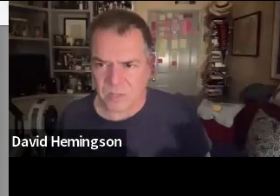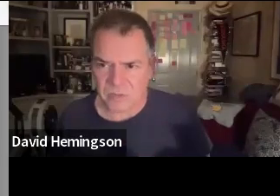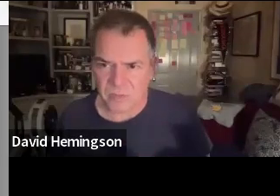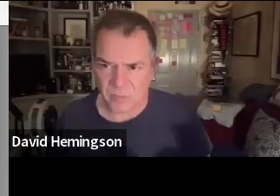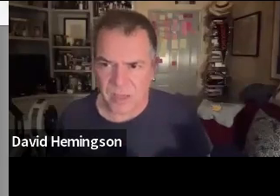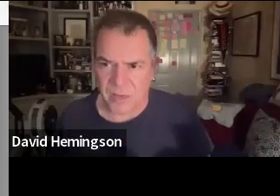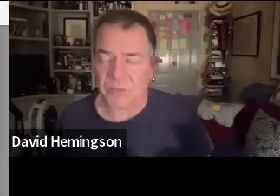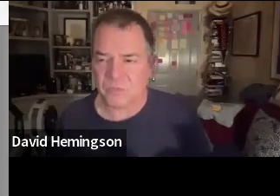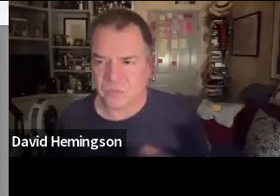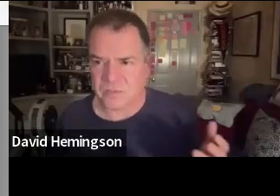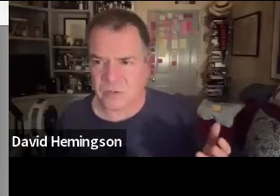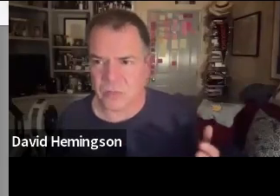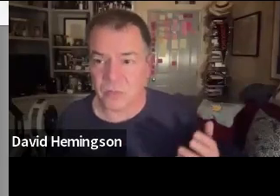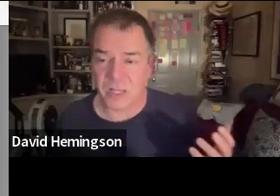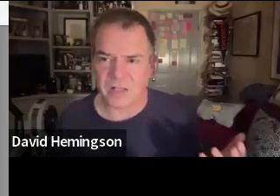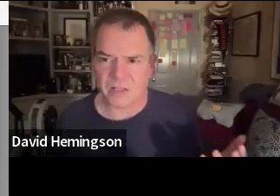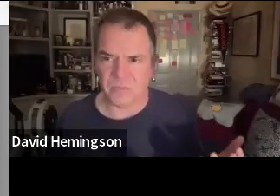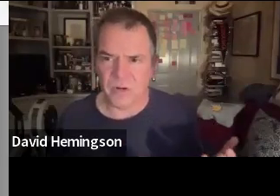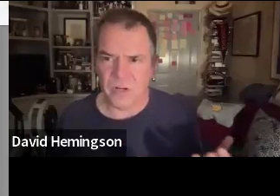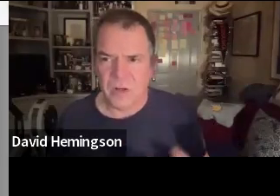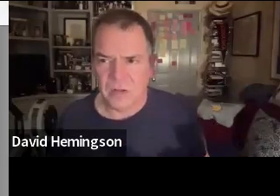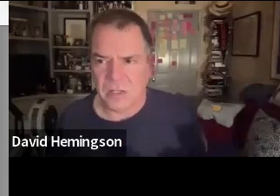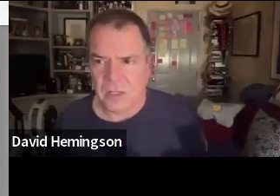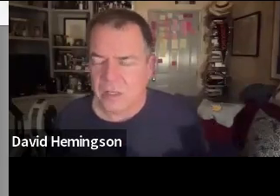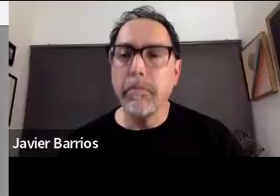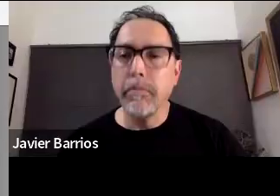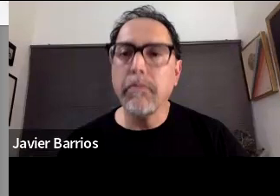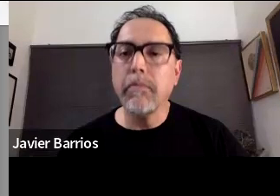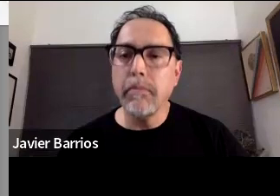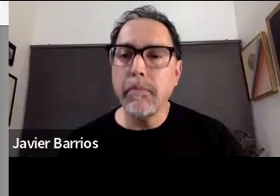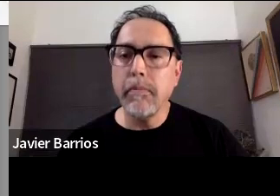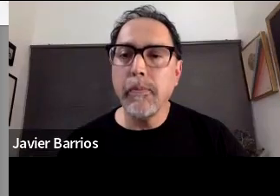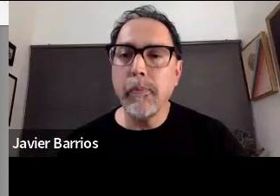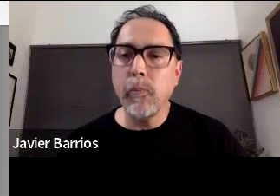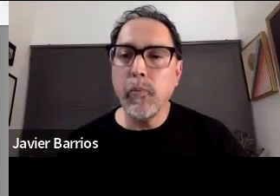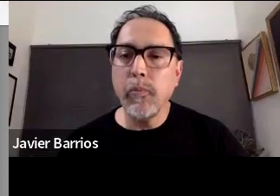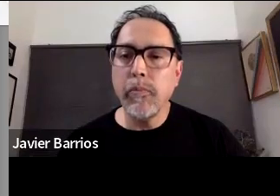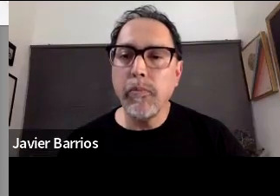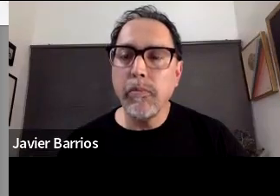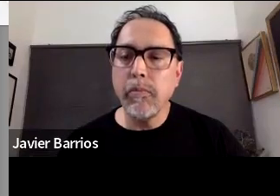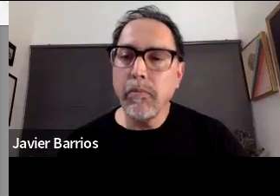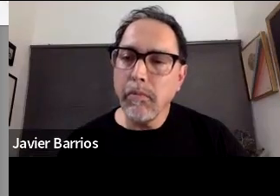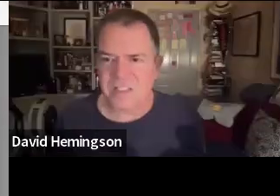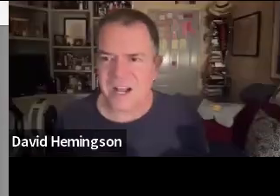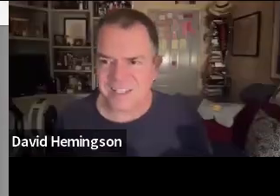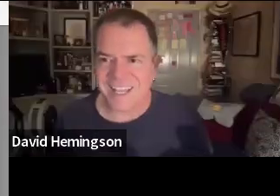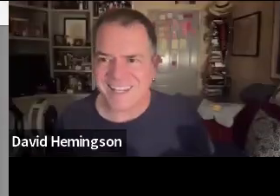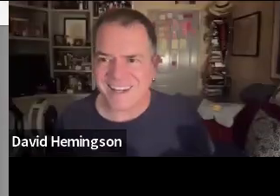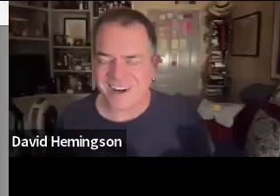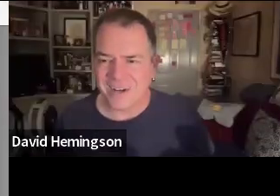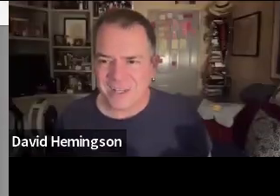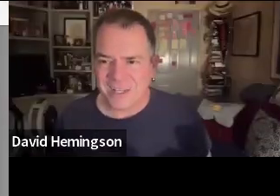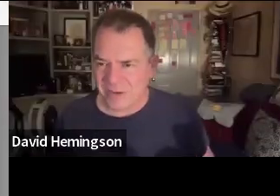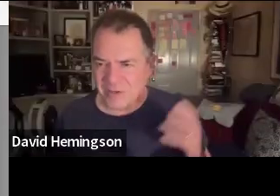read the screenplay for Patton, which Francis Ford Coppola won the Oscar for, right? Yeah. There's so much of it where you've got George C. Scott